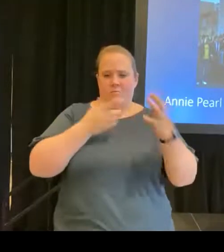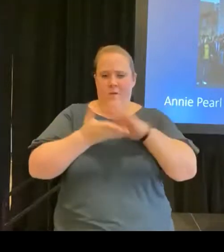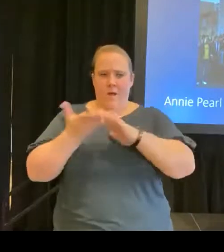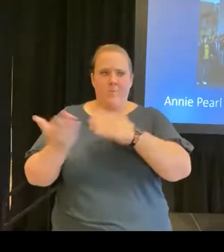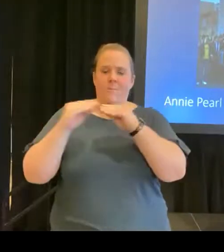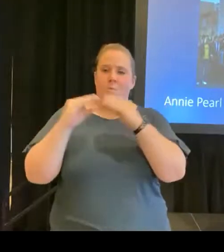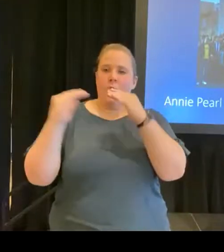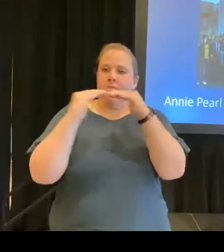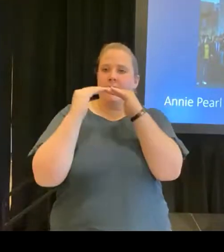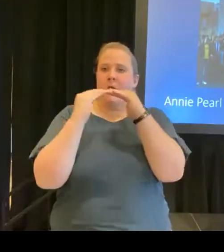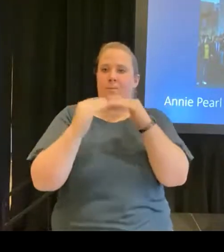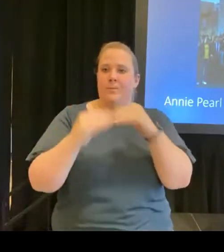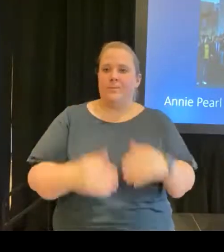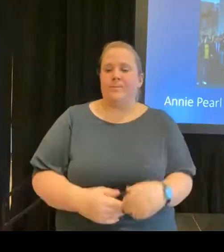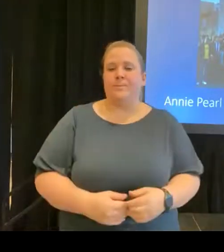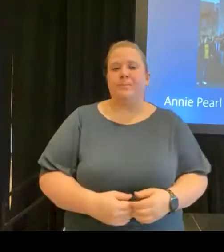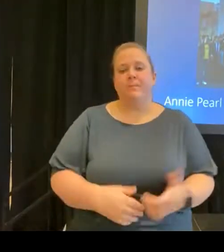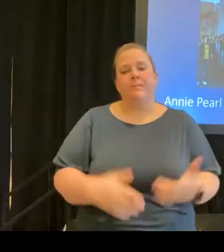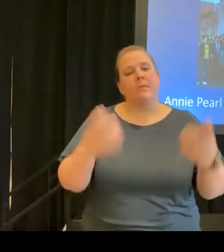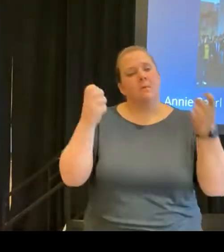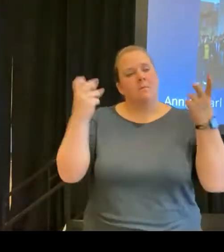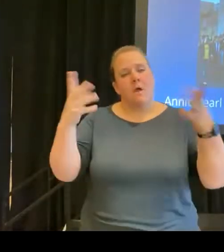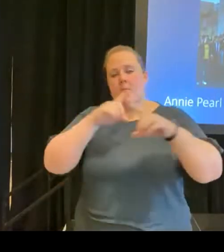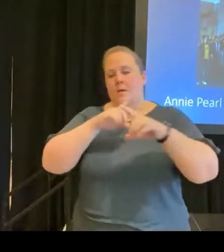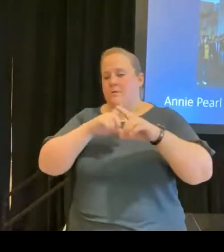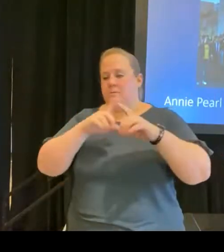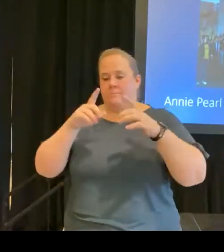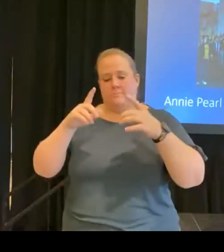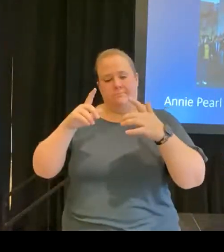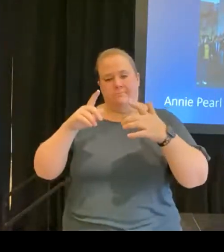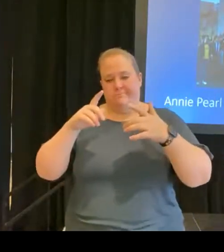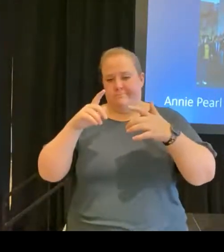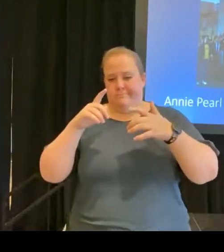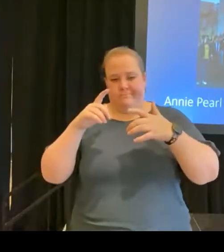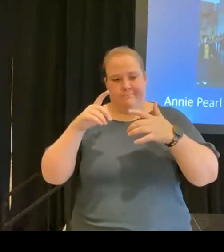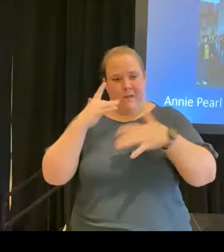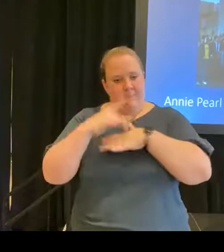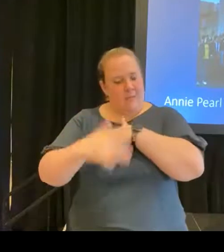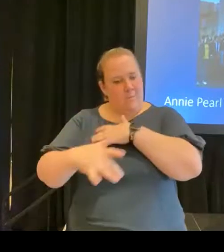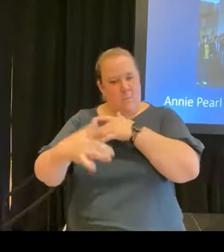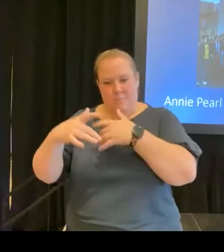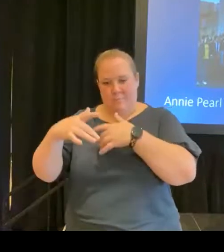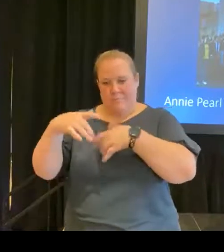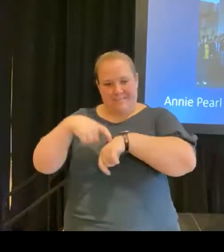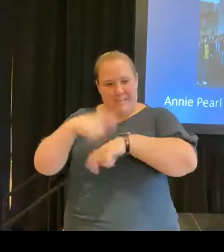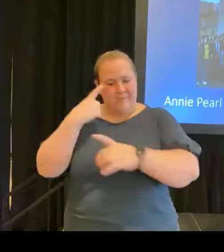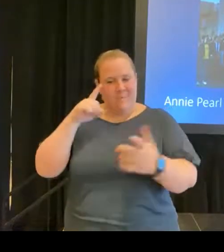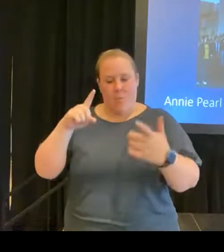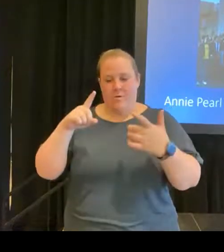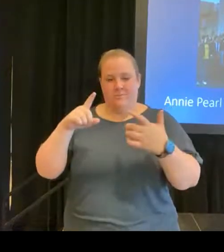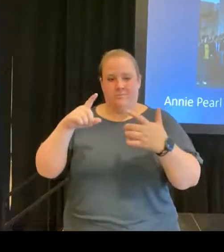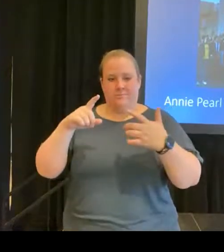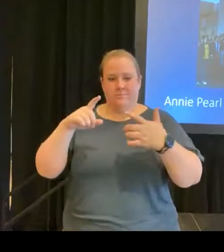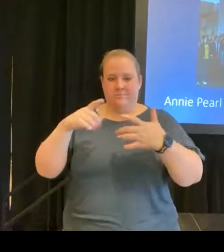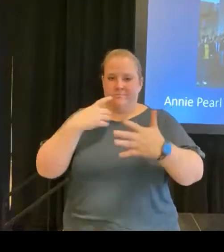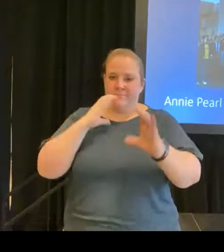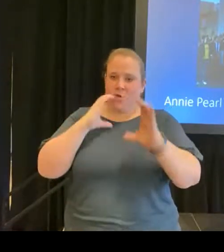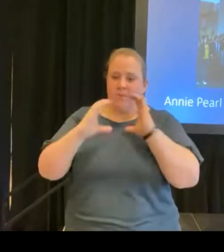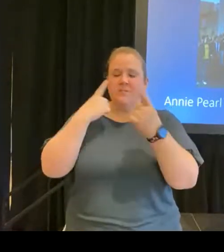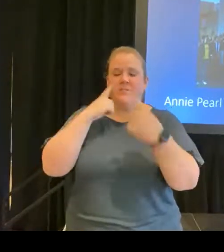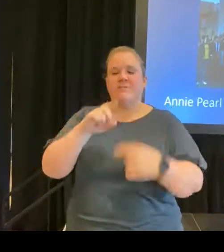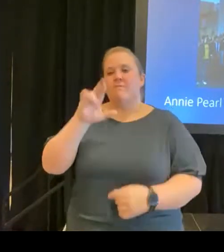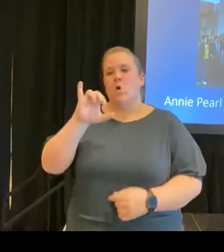more fair kind of way. So there's a lot of space for conversations about racial inclusion and